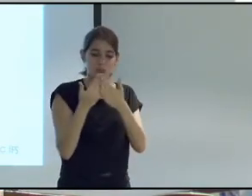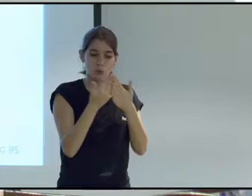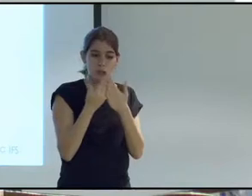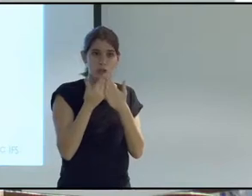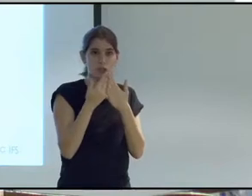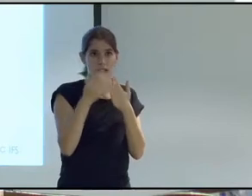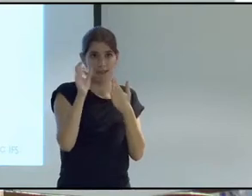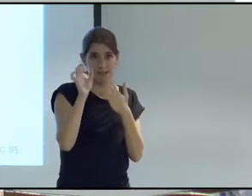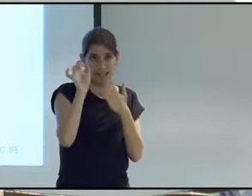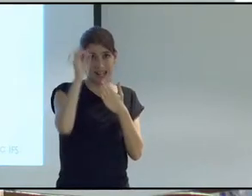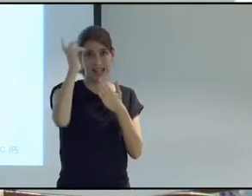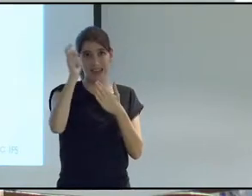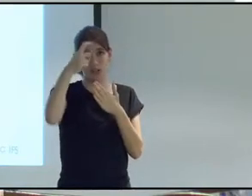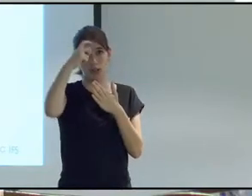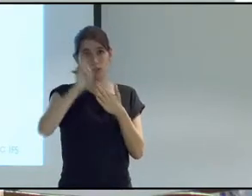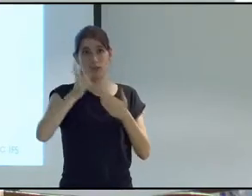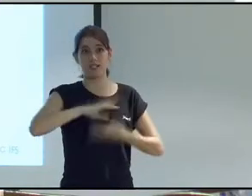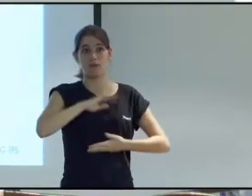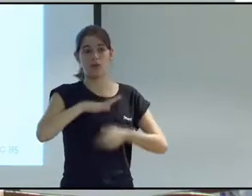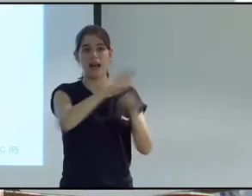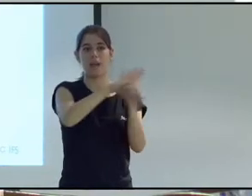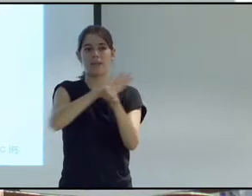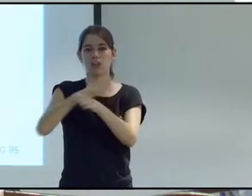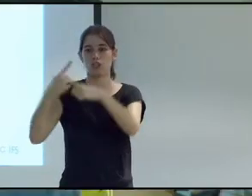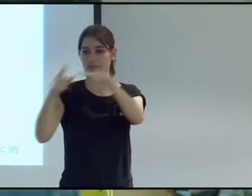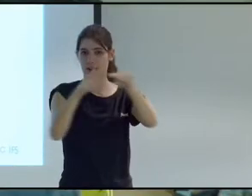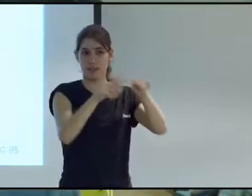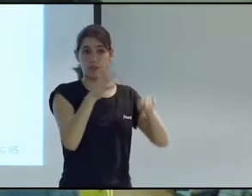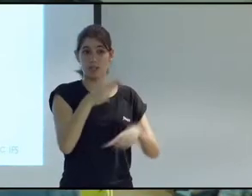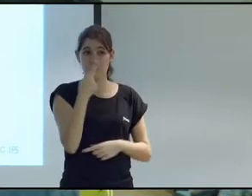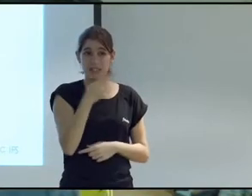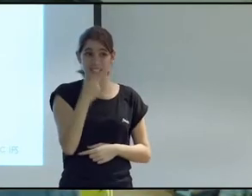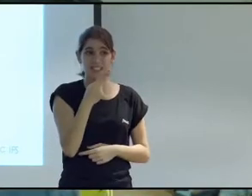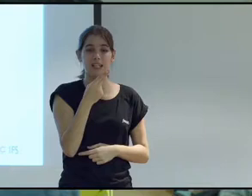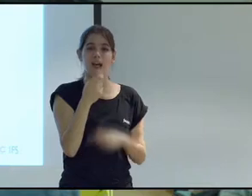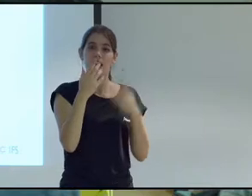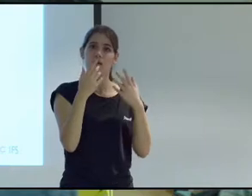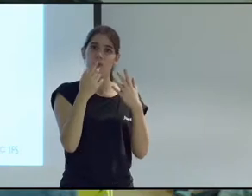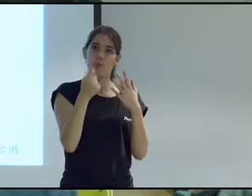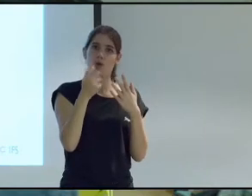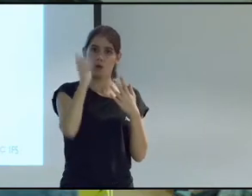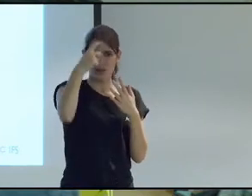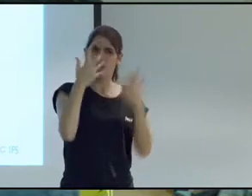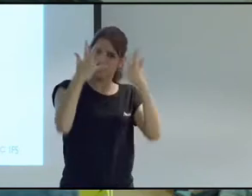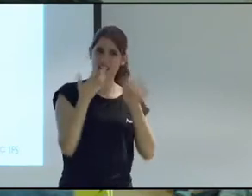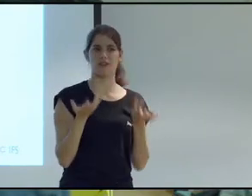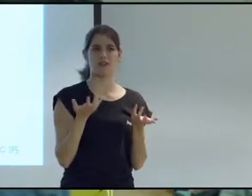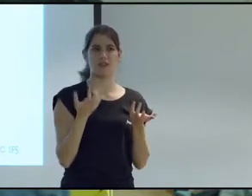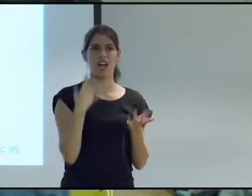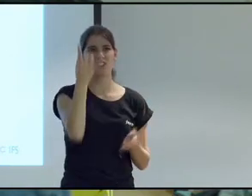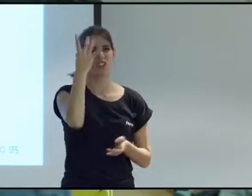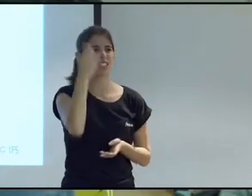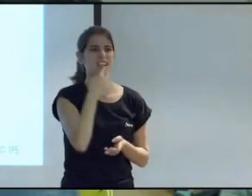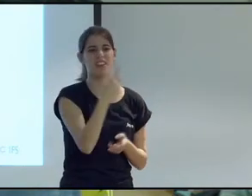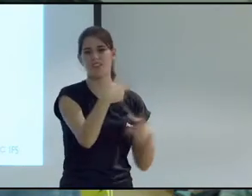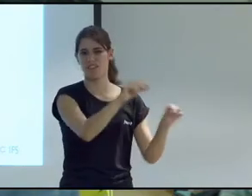of the study of functional diversity in different dimensions, because I'm interested in this being taken seriously.